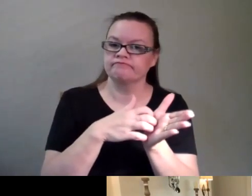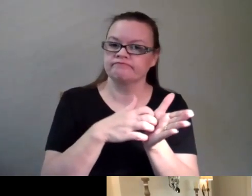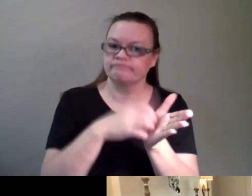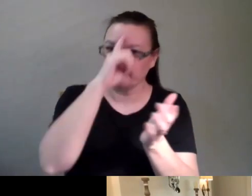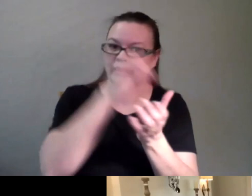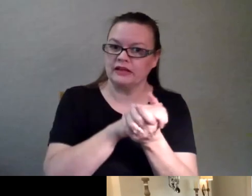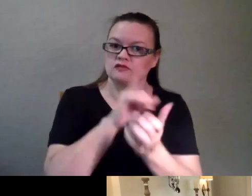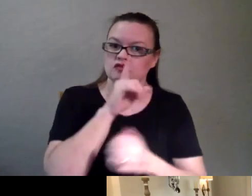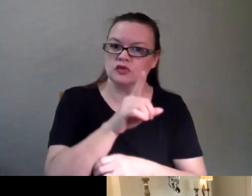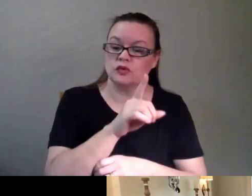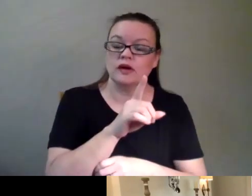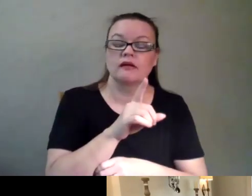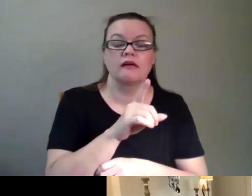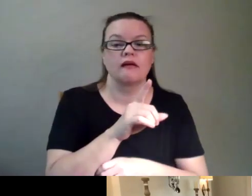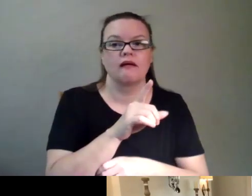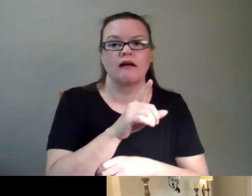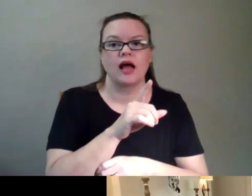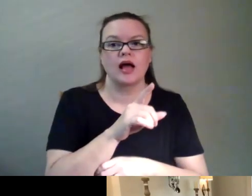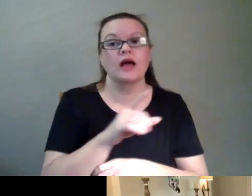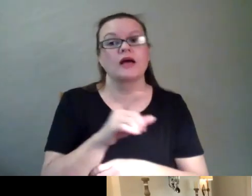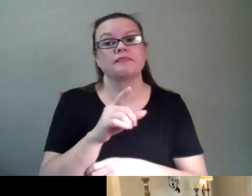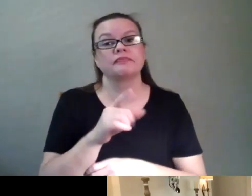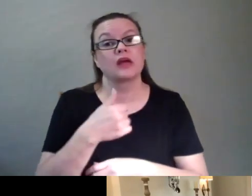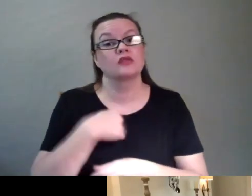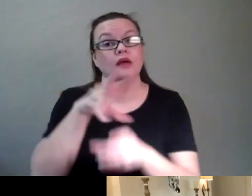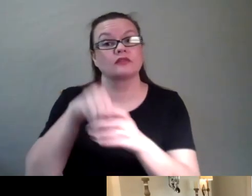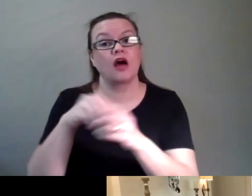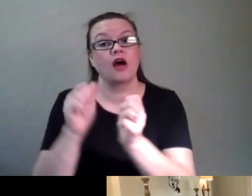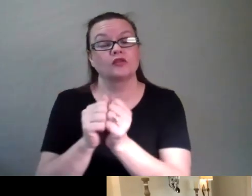to wanting to do the fellowship at Georgetown in